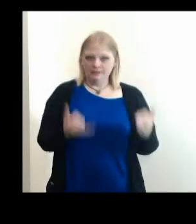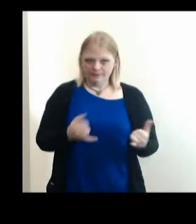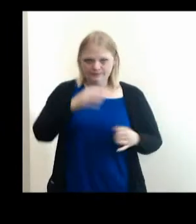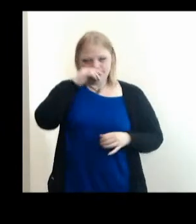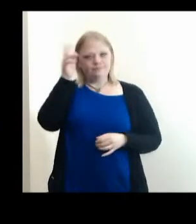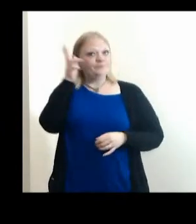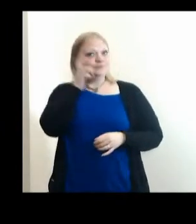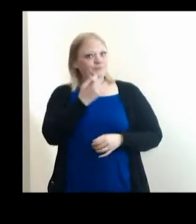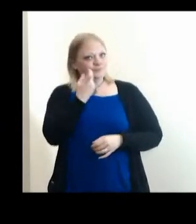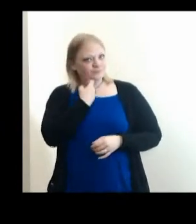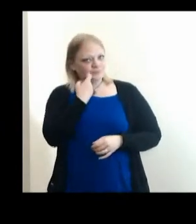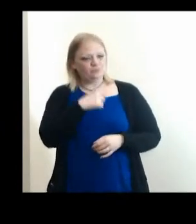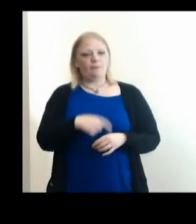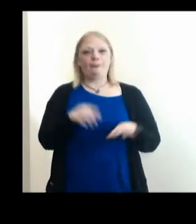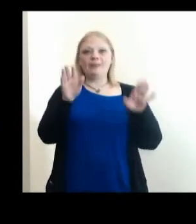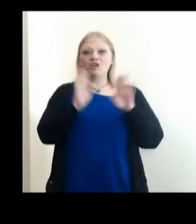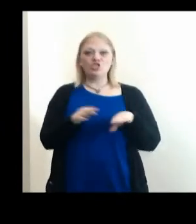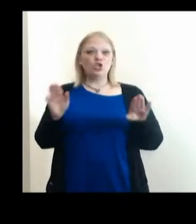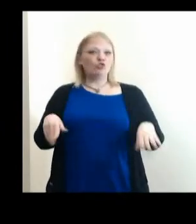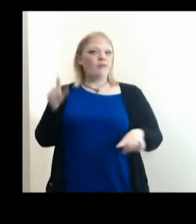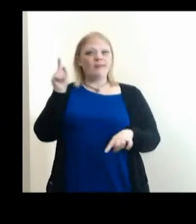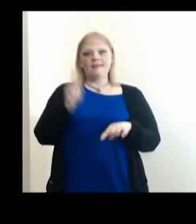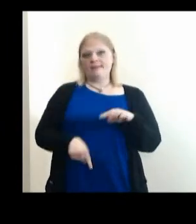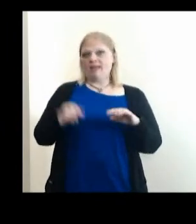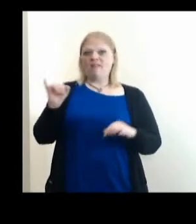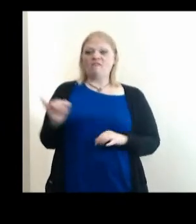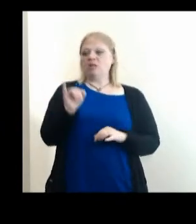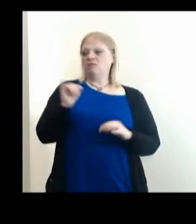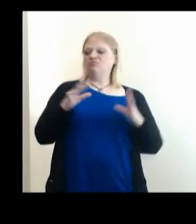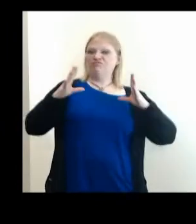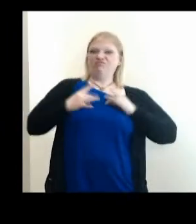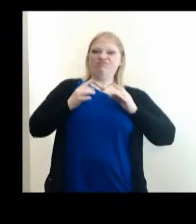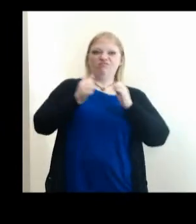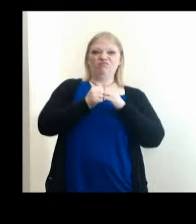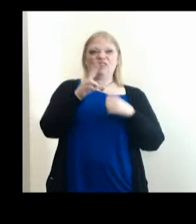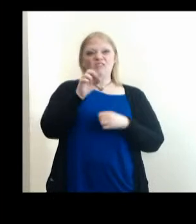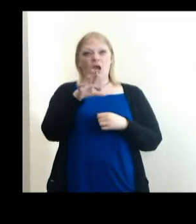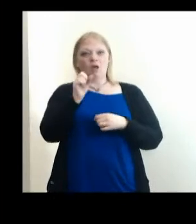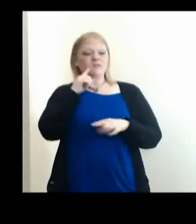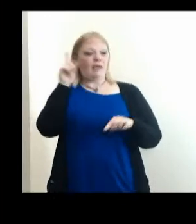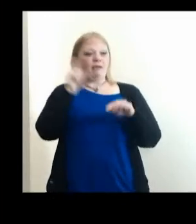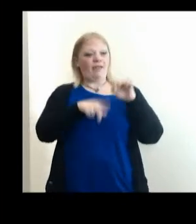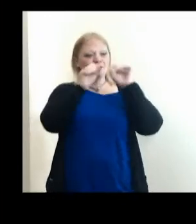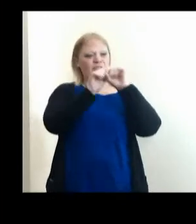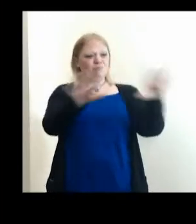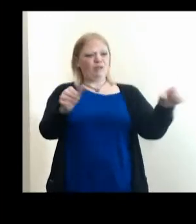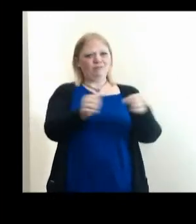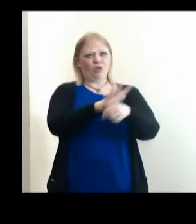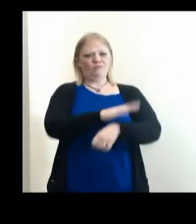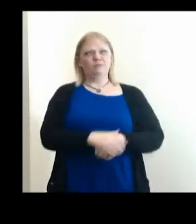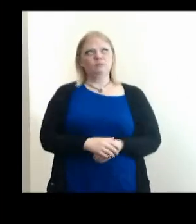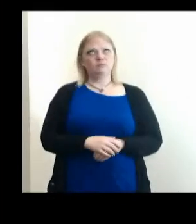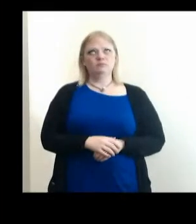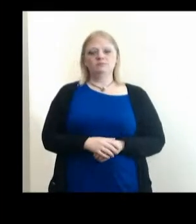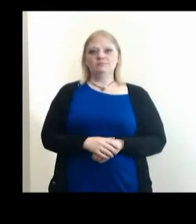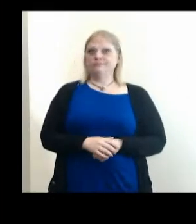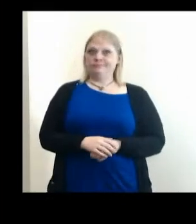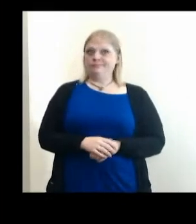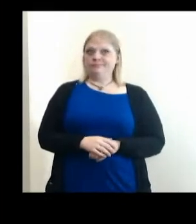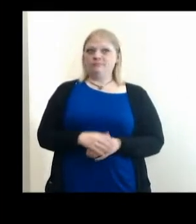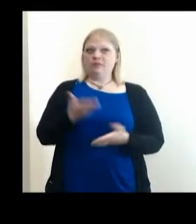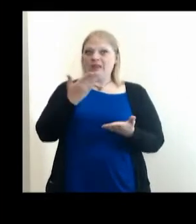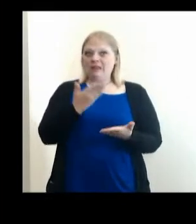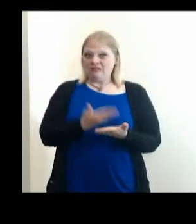hearing recently. Children cannot be infected with the virus and cannot spread COVID-19.